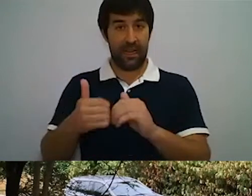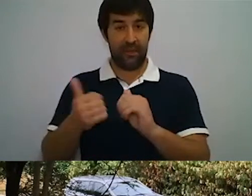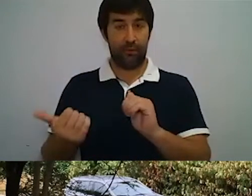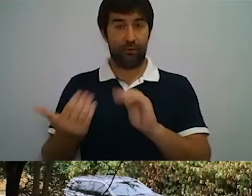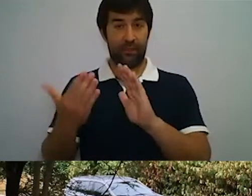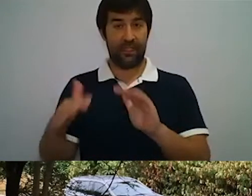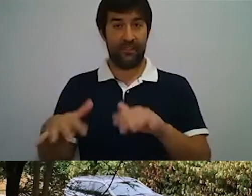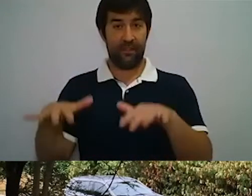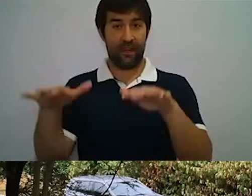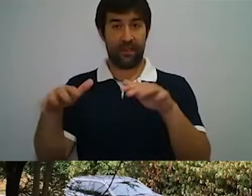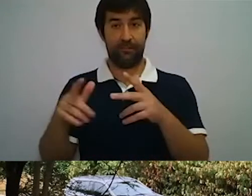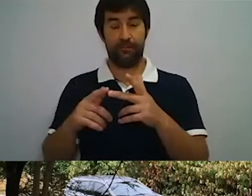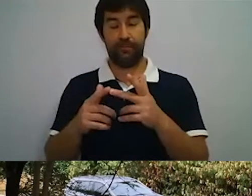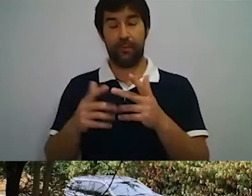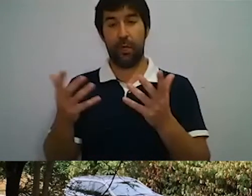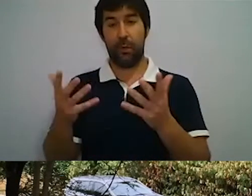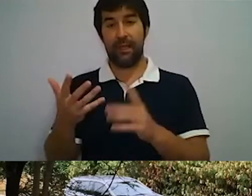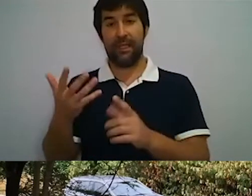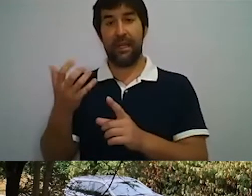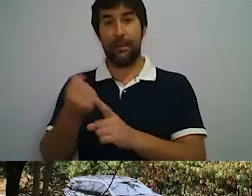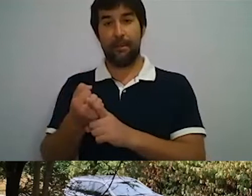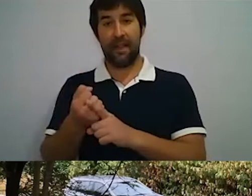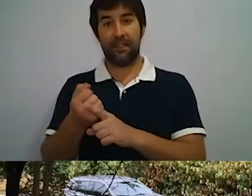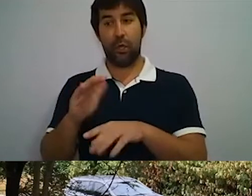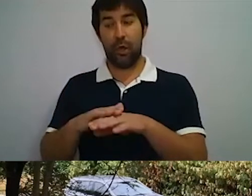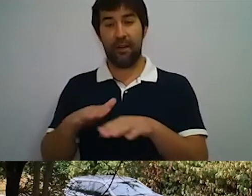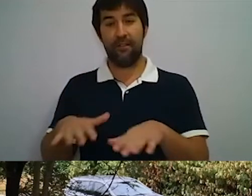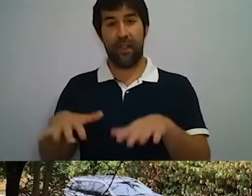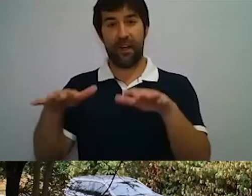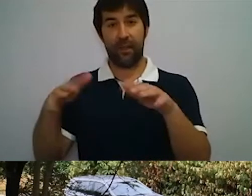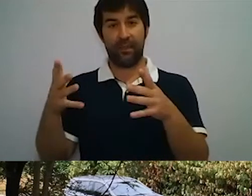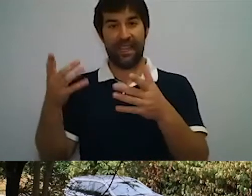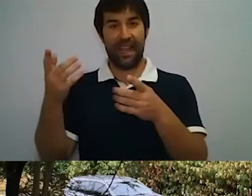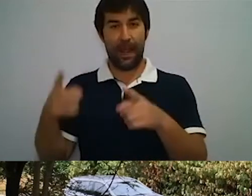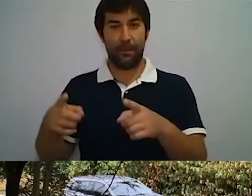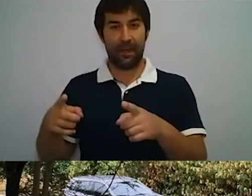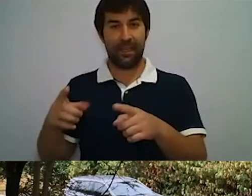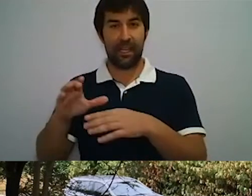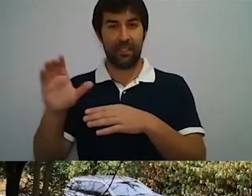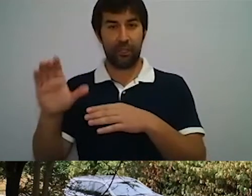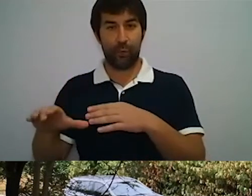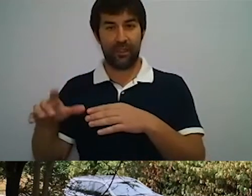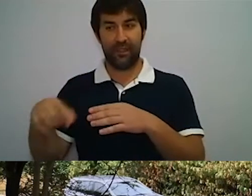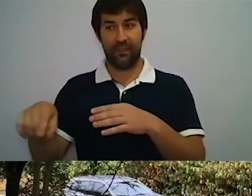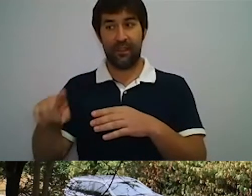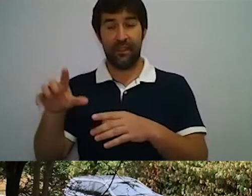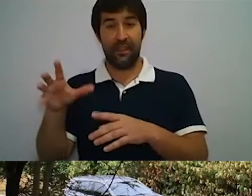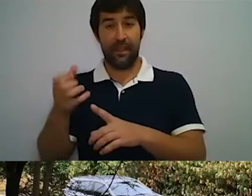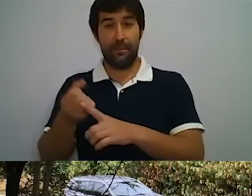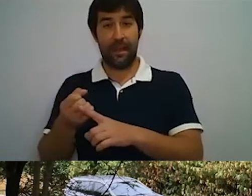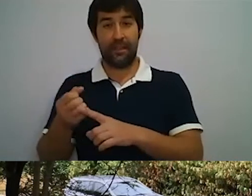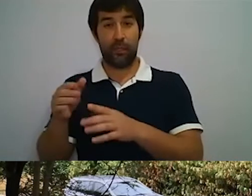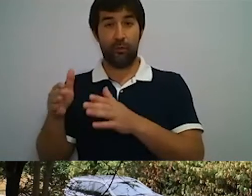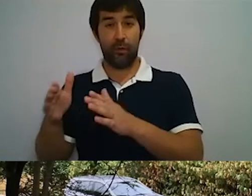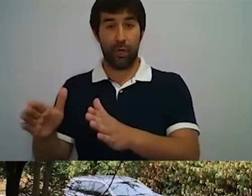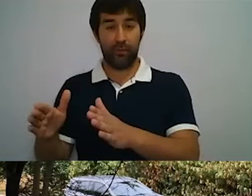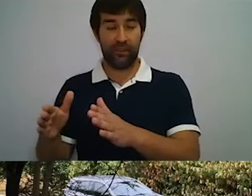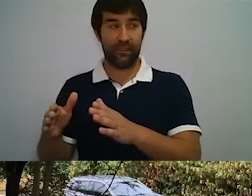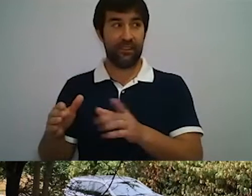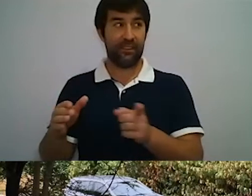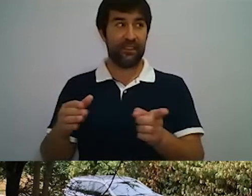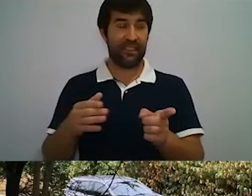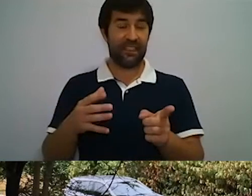public mobility options to do that and well-maintained infrastructure. We're driven